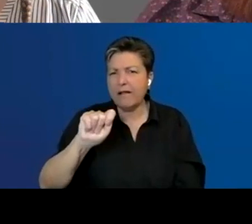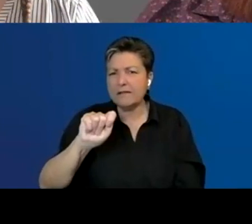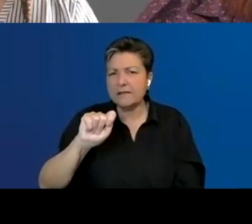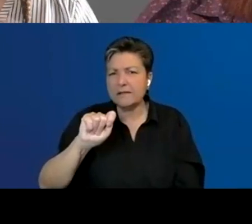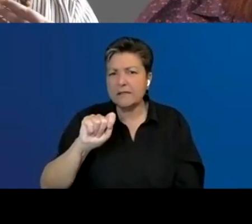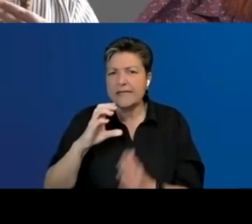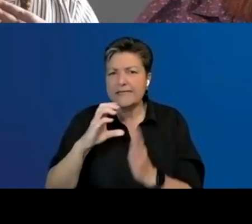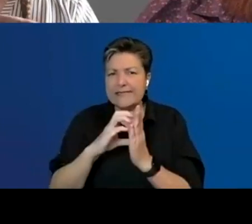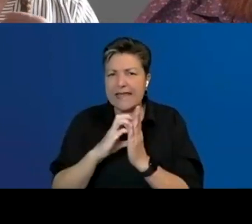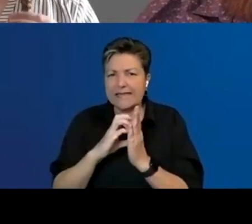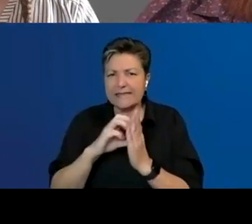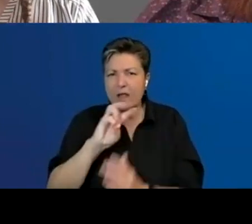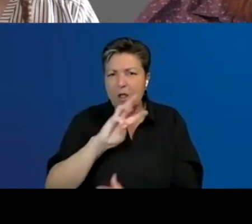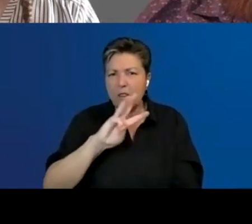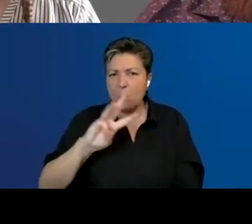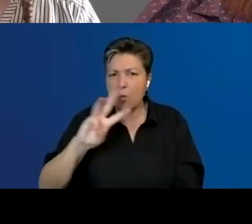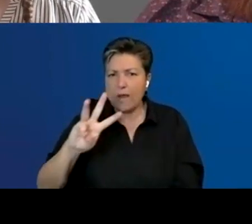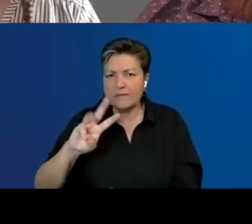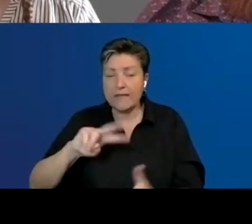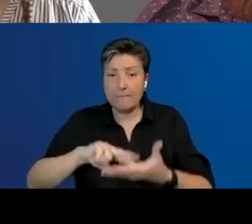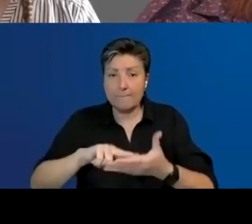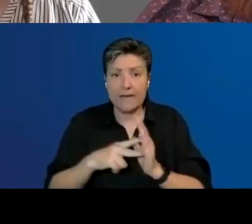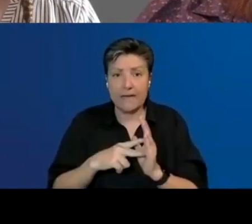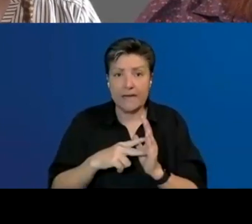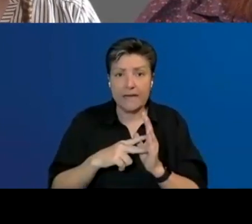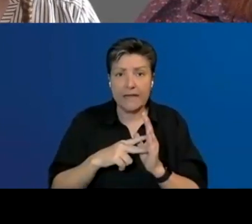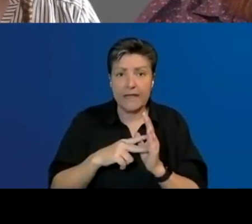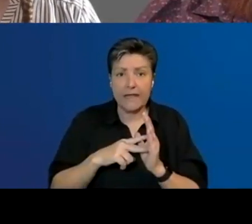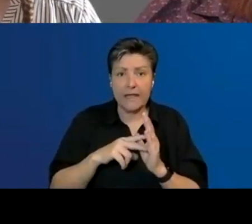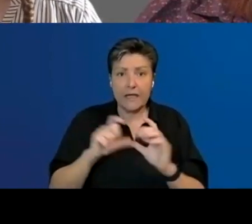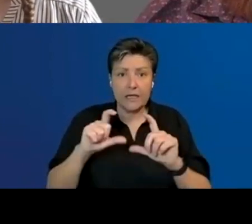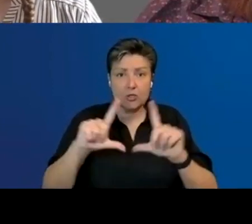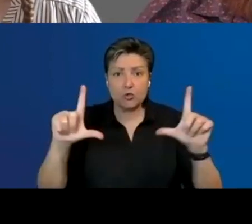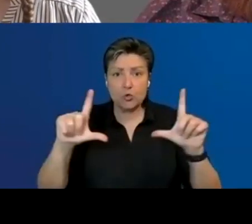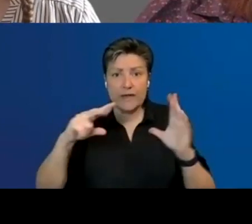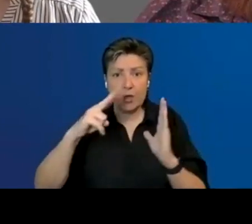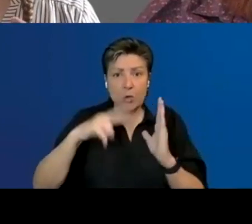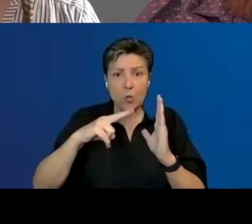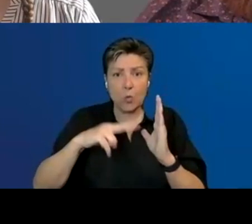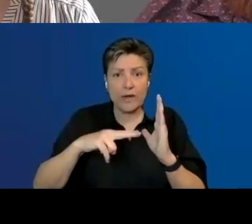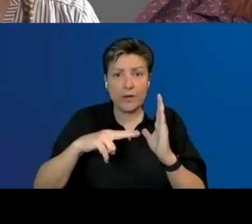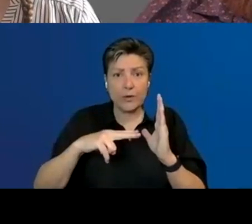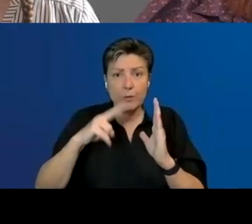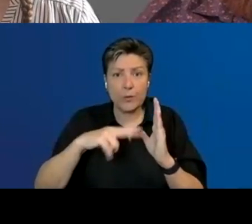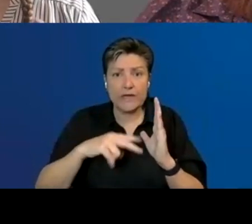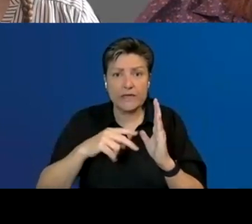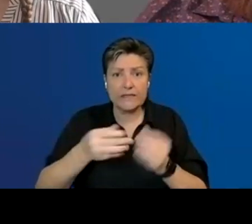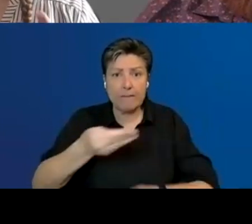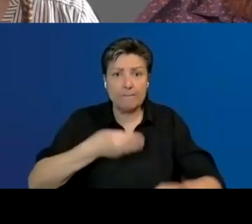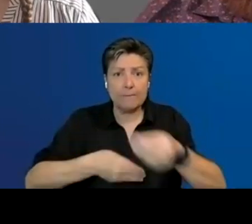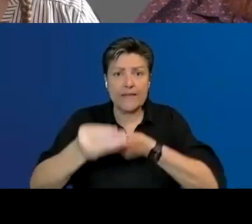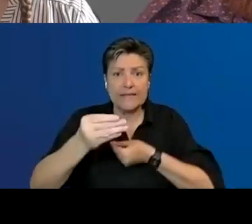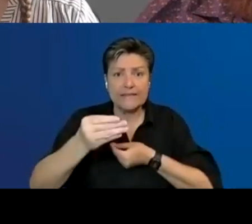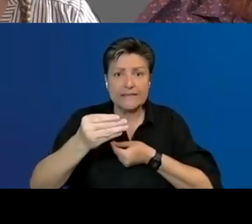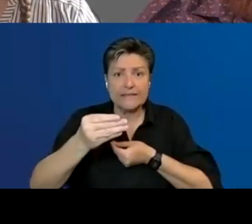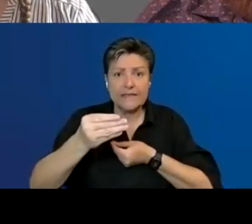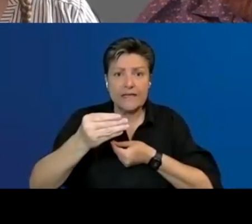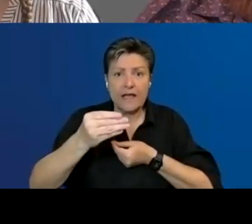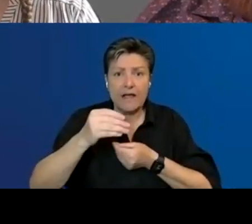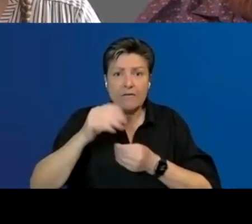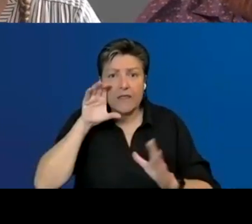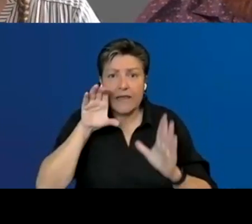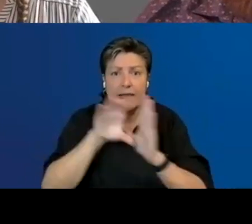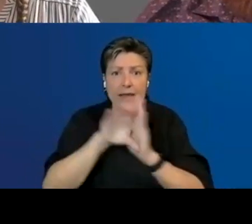That's text that a screen reader reads in place of the image, so that if someone's using a screen reader, they still know what the images